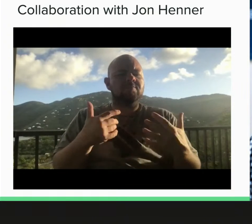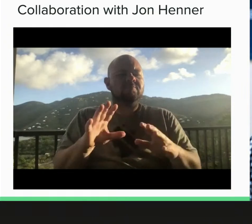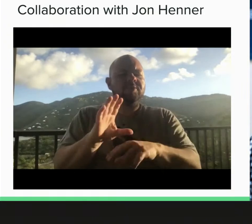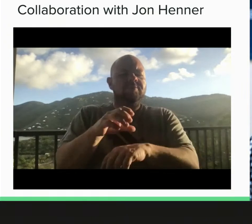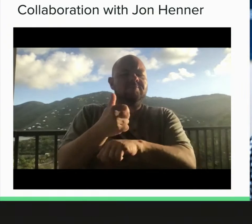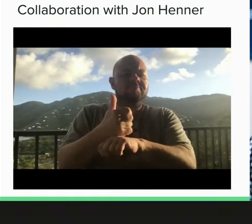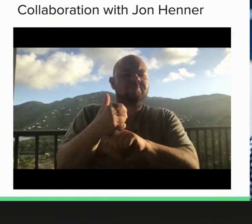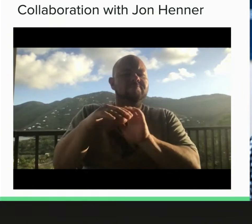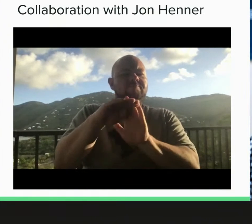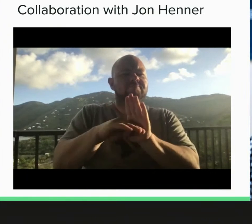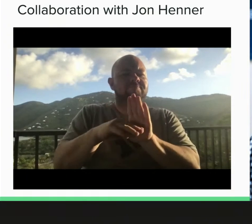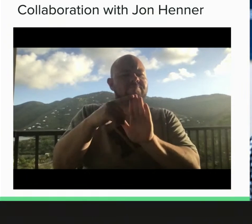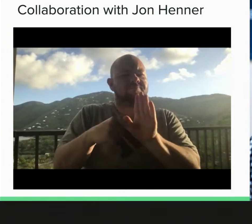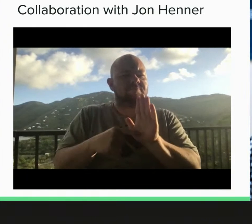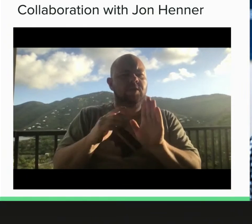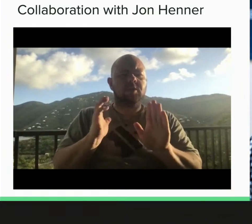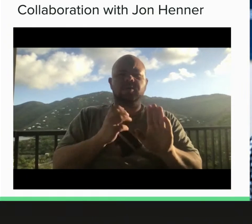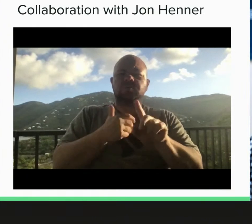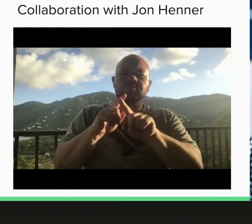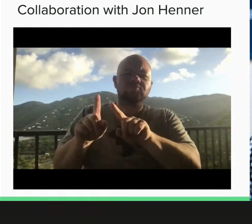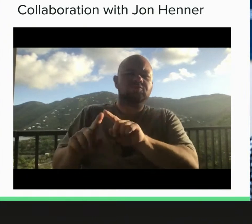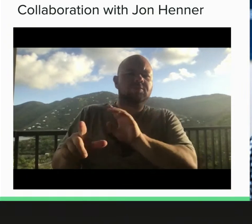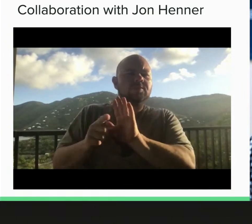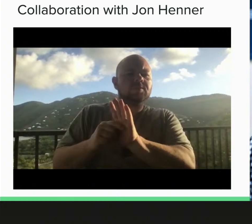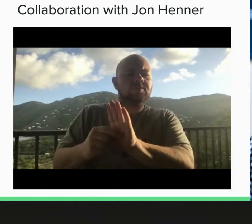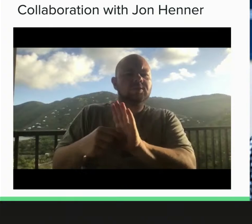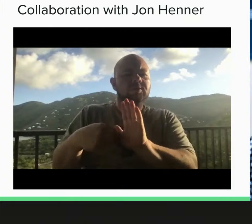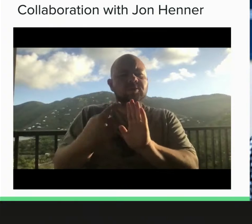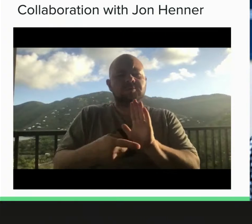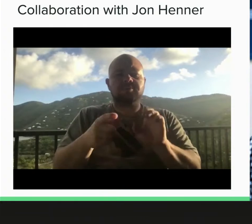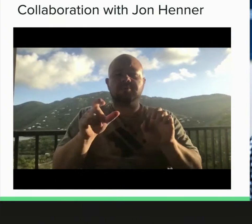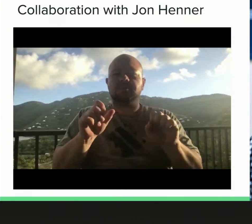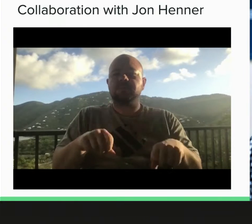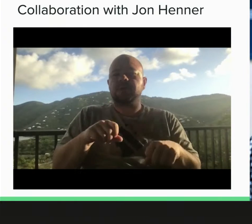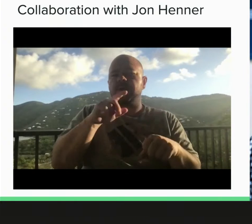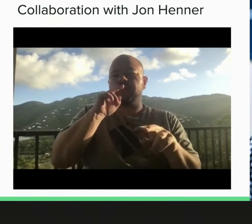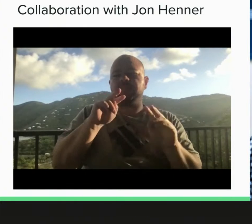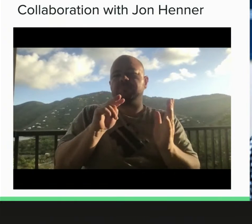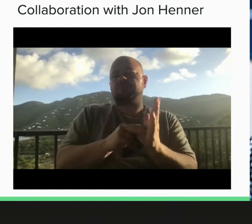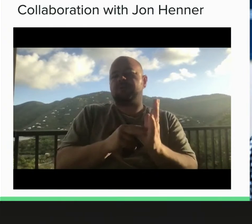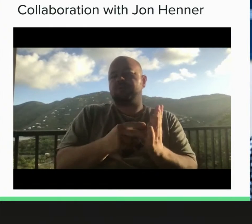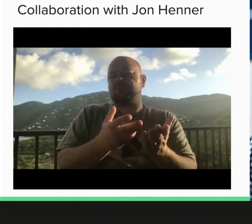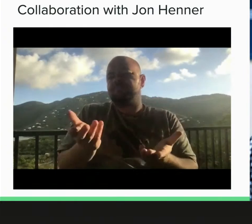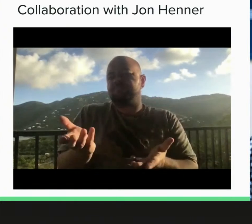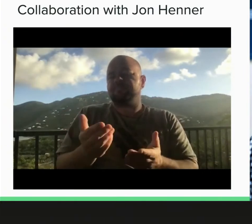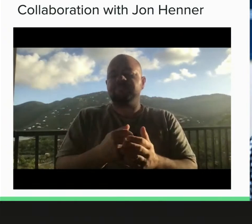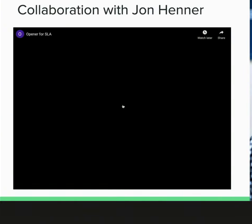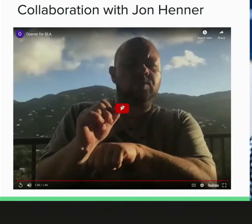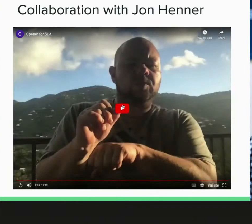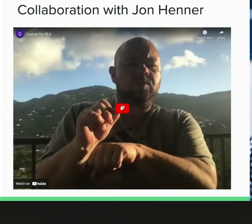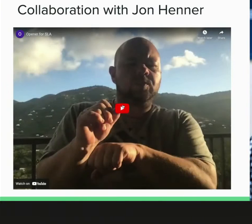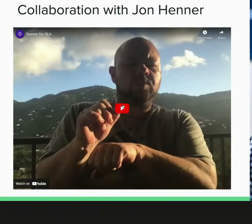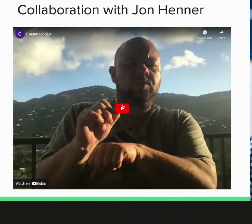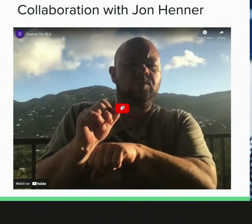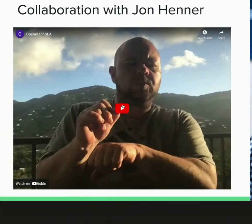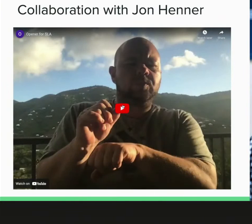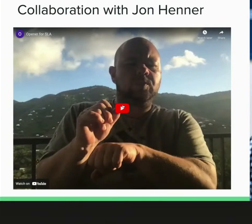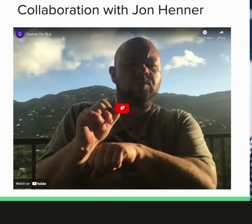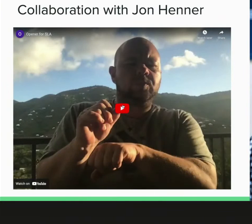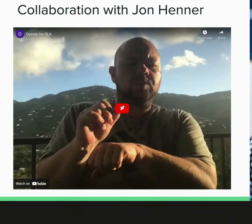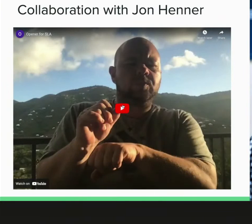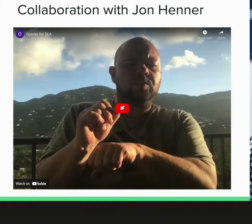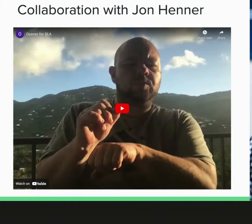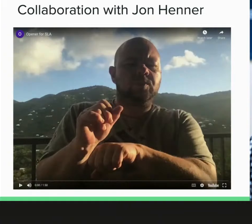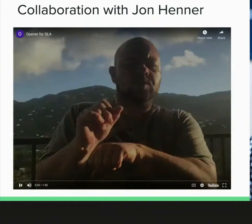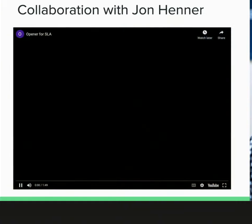At the end of this slide deck, I'll show you all the references that you'll be able to work off of from this